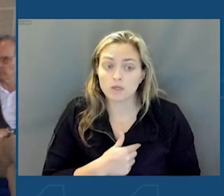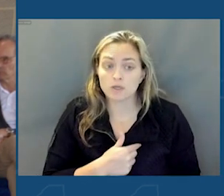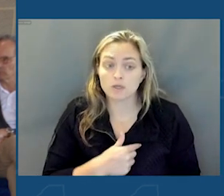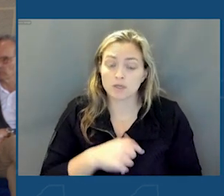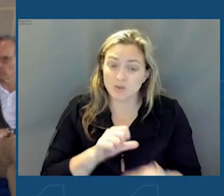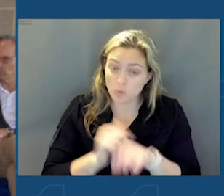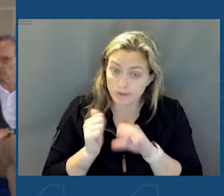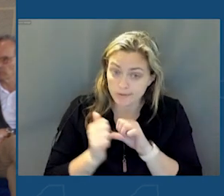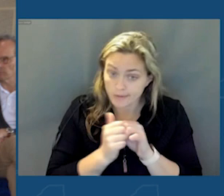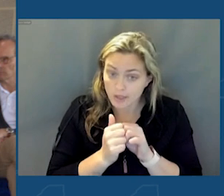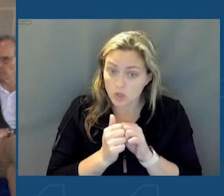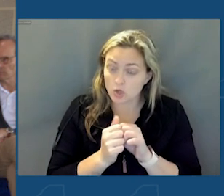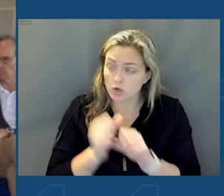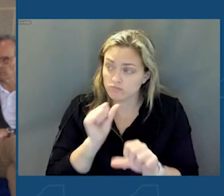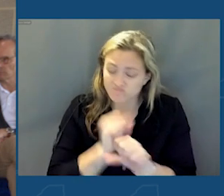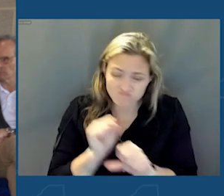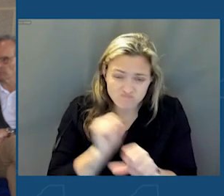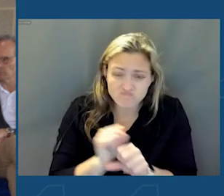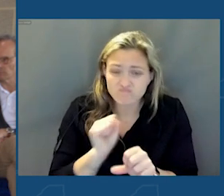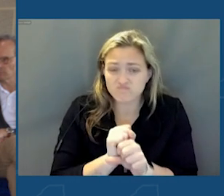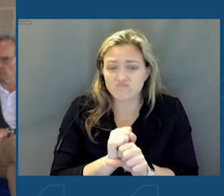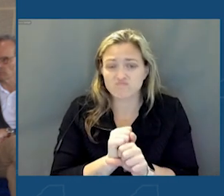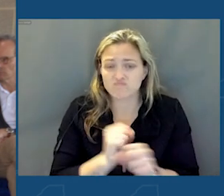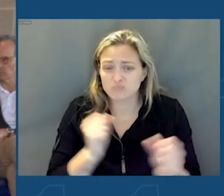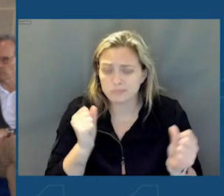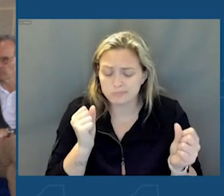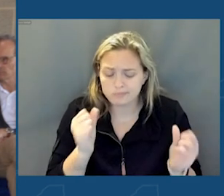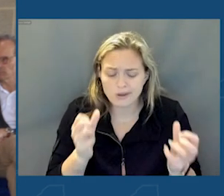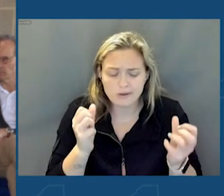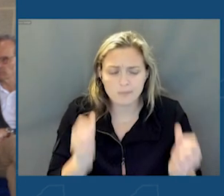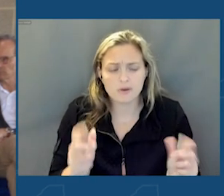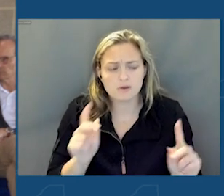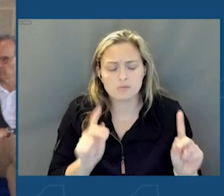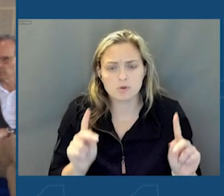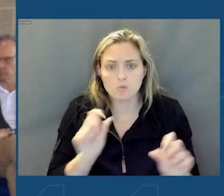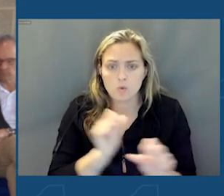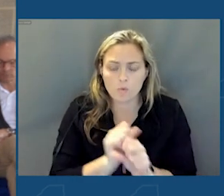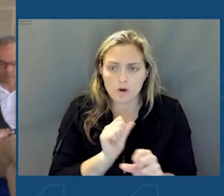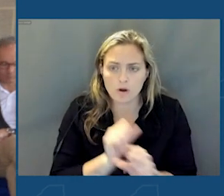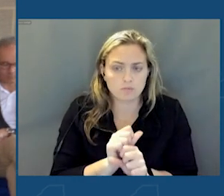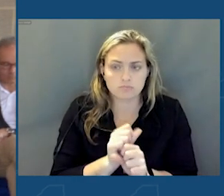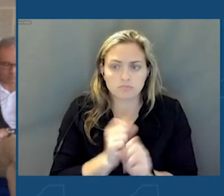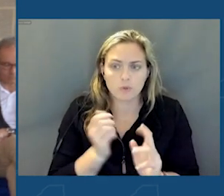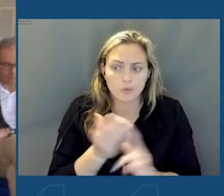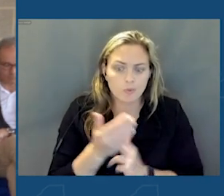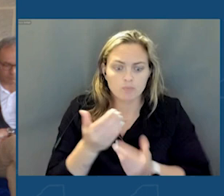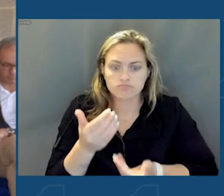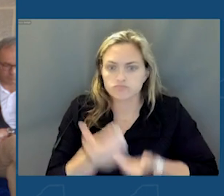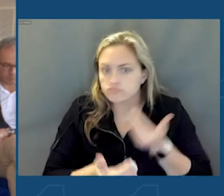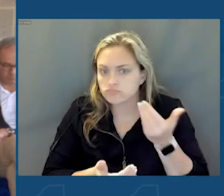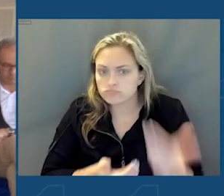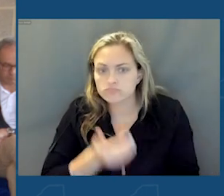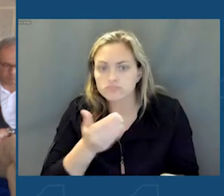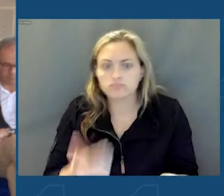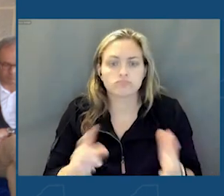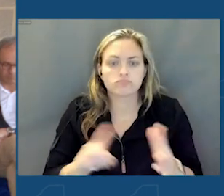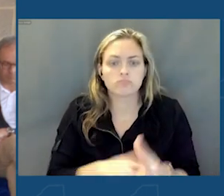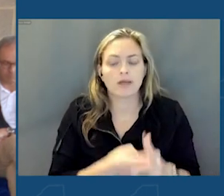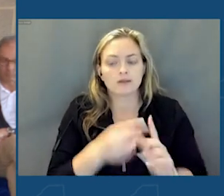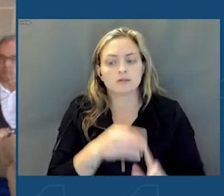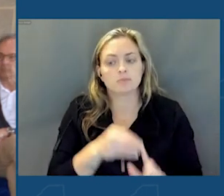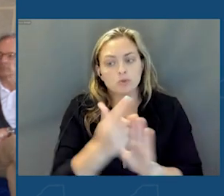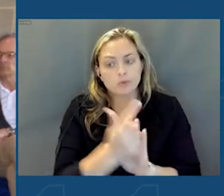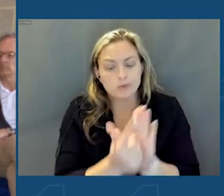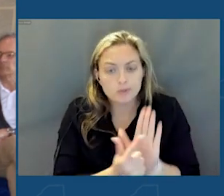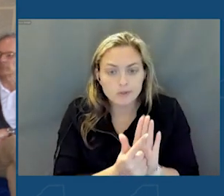it was a labor of love. There were many who worked in it throughout the processes, from enacting special legislation